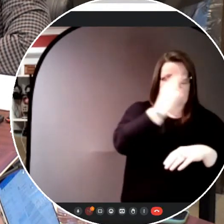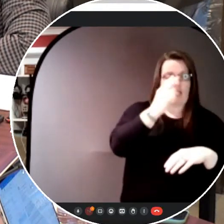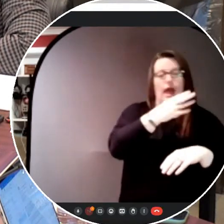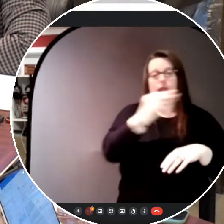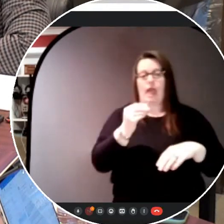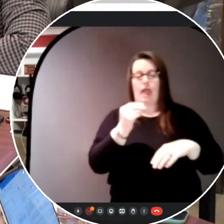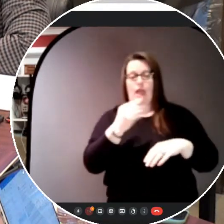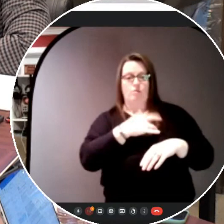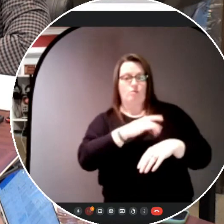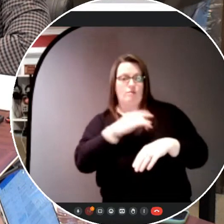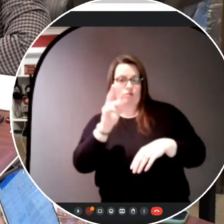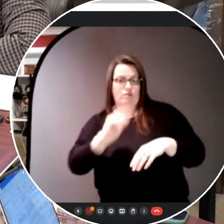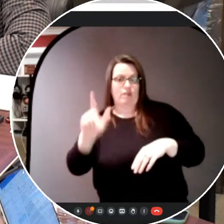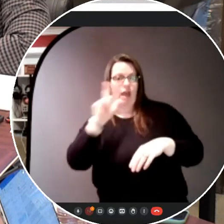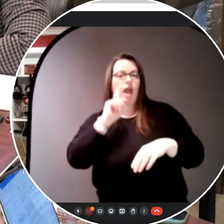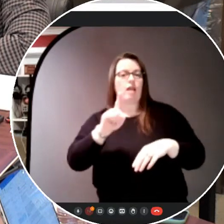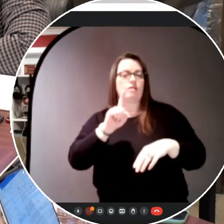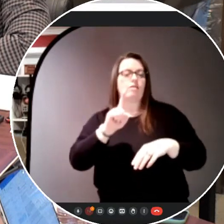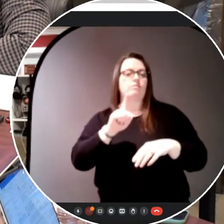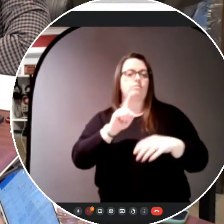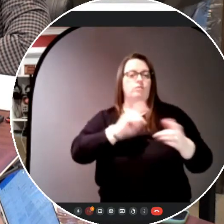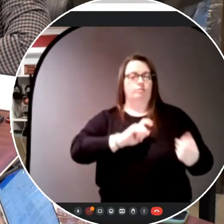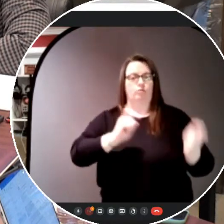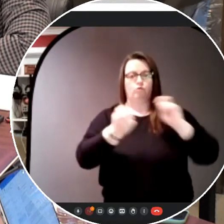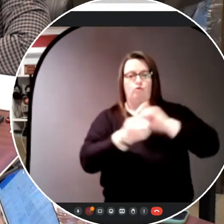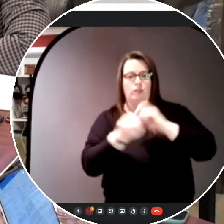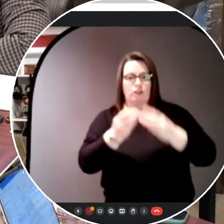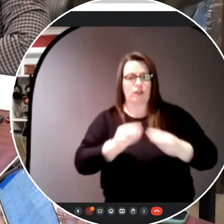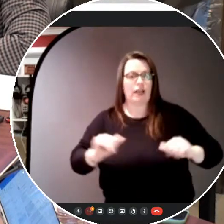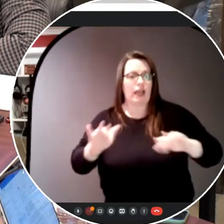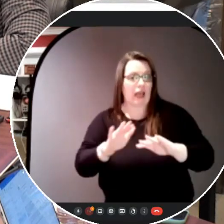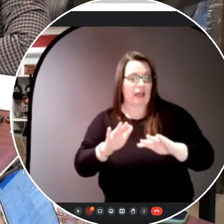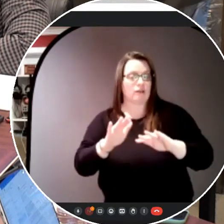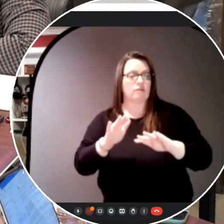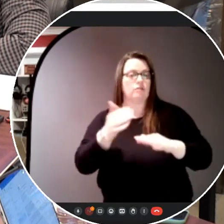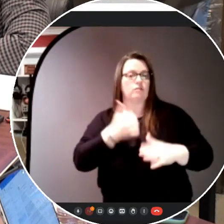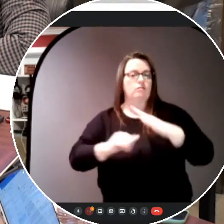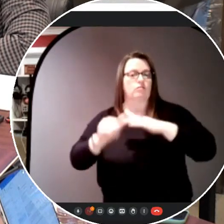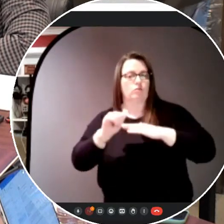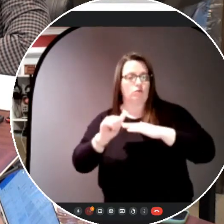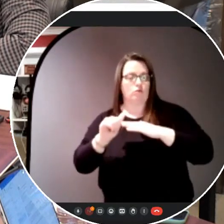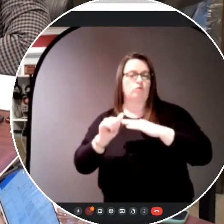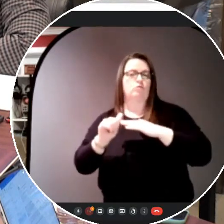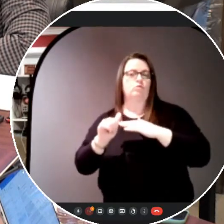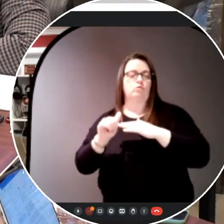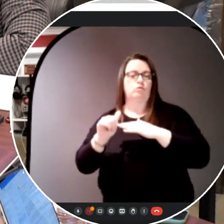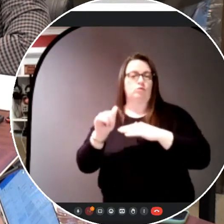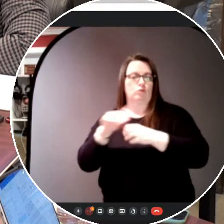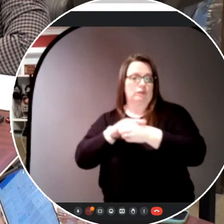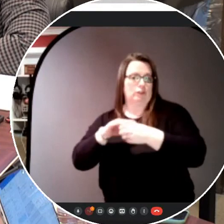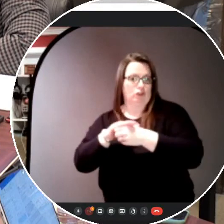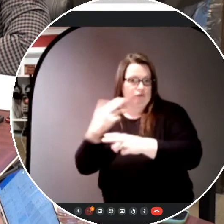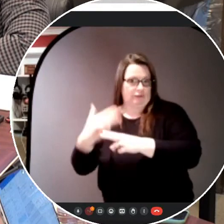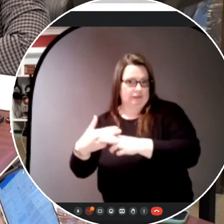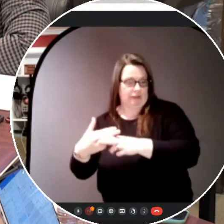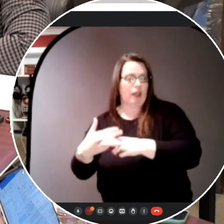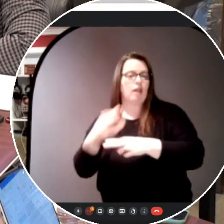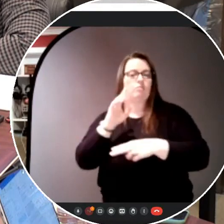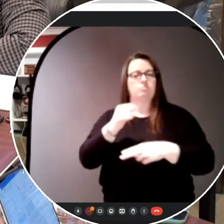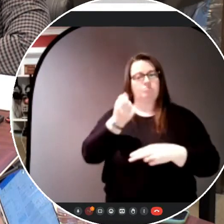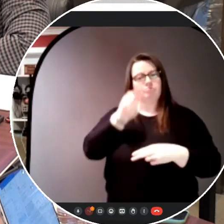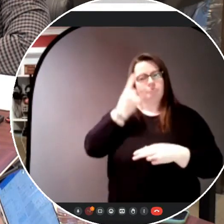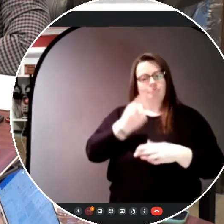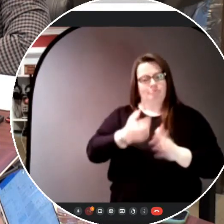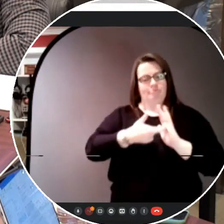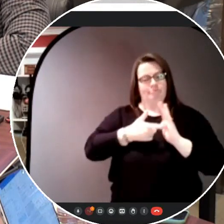in the district's name instead. But in order to do that, there's a number of steps that have to be taken. So what we've tried to do is